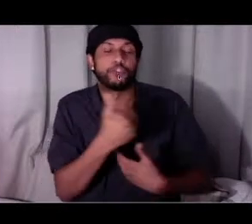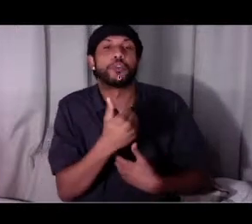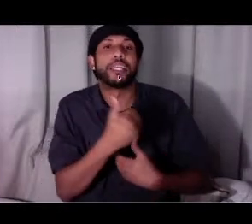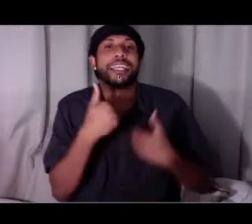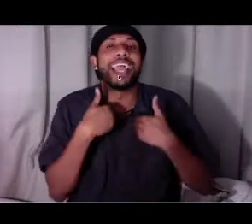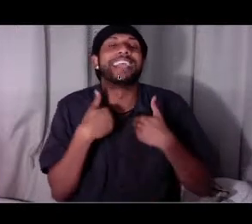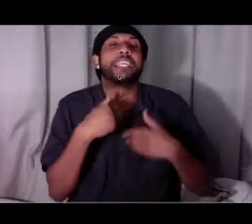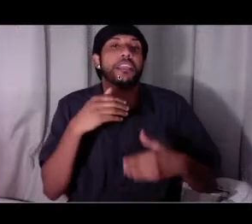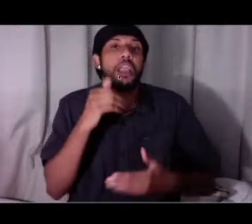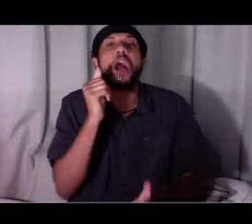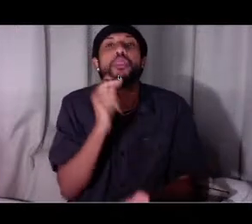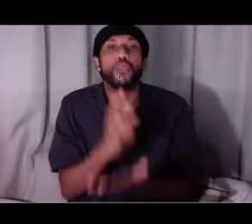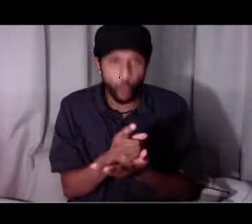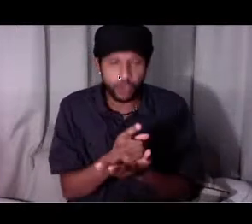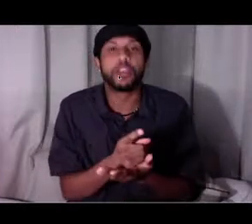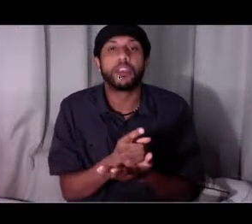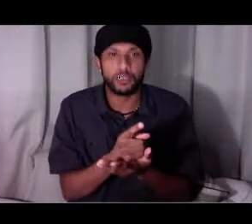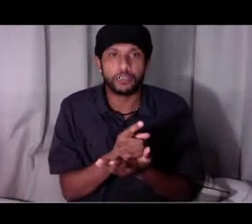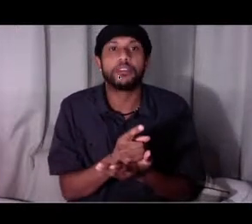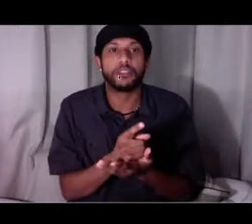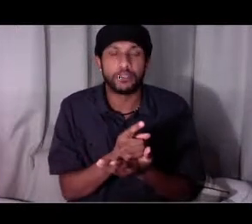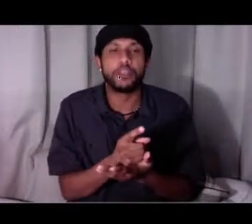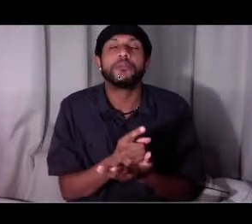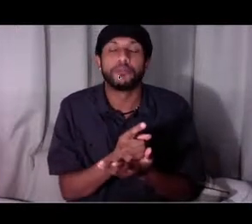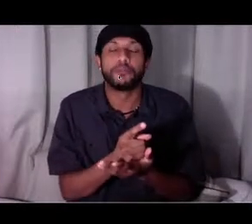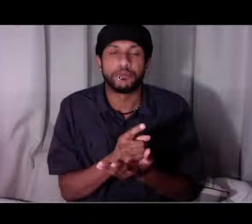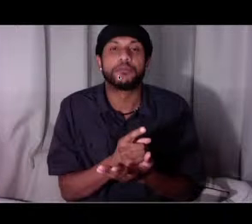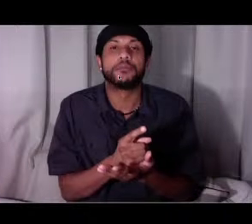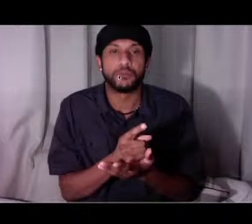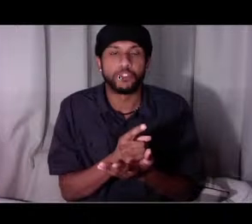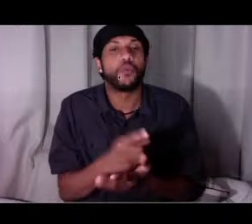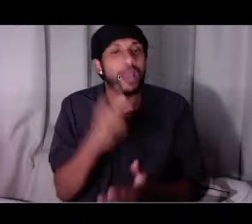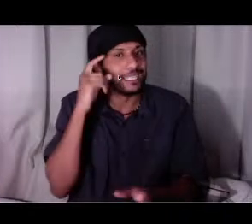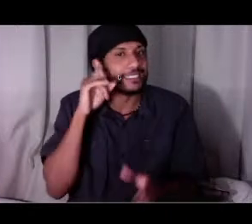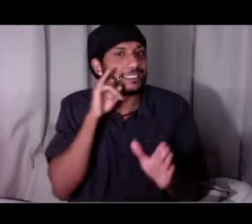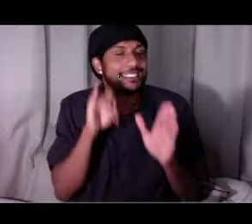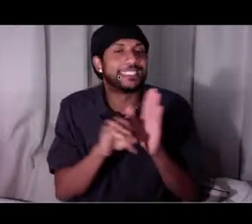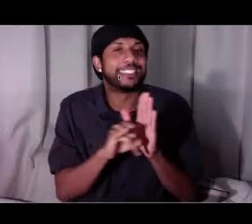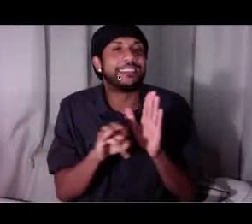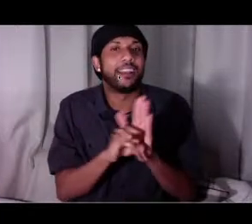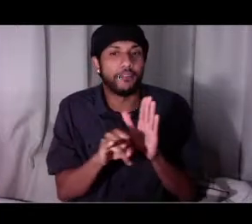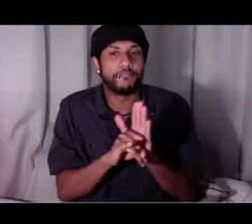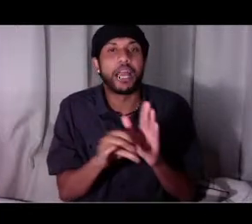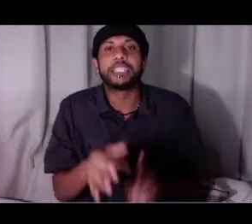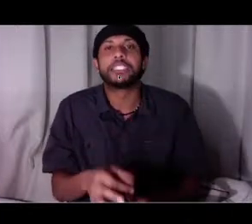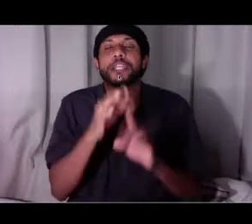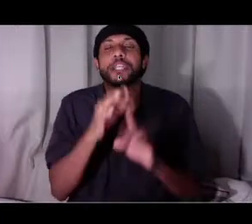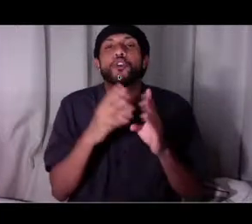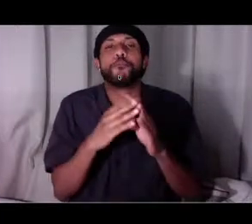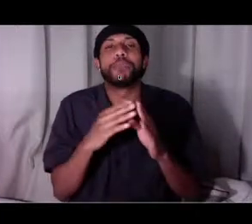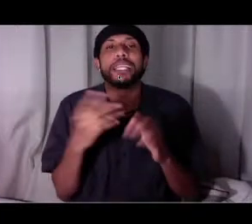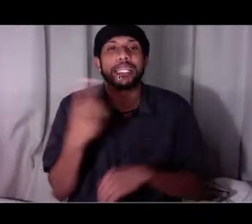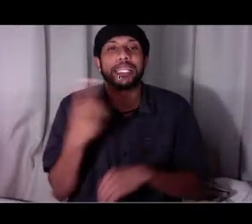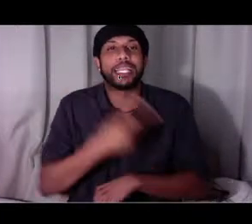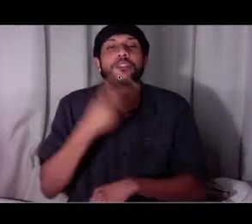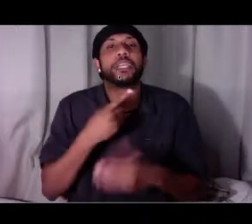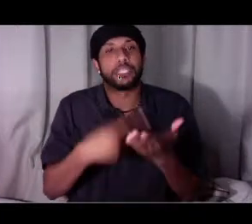has the authority to identify prospective special meeting dates so we can we can address this in enough